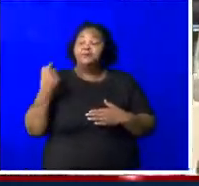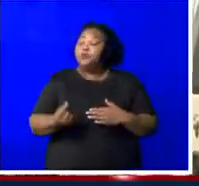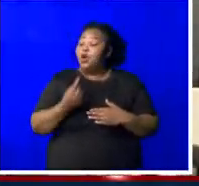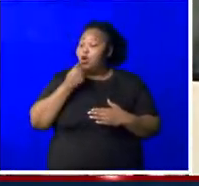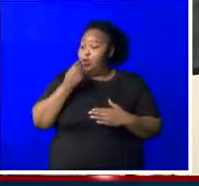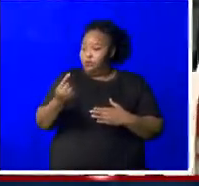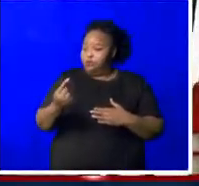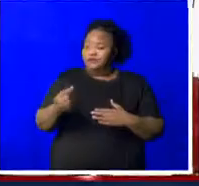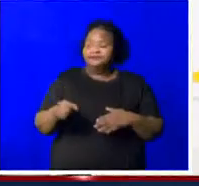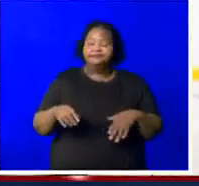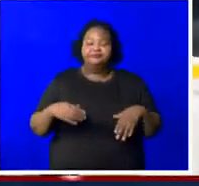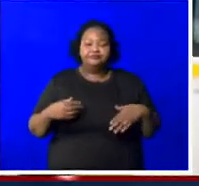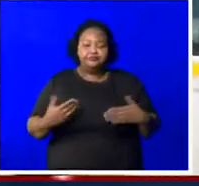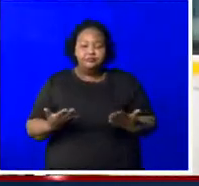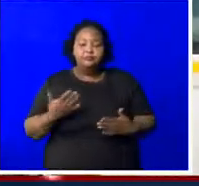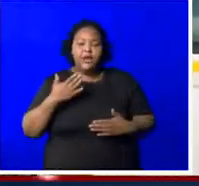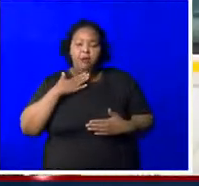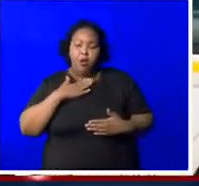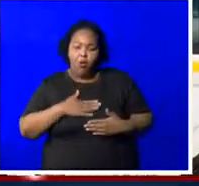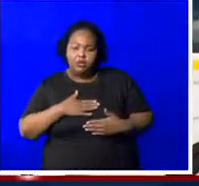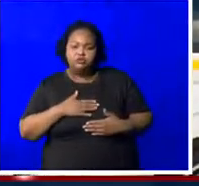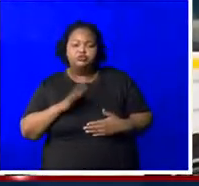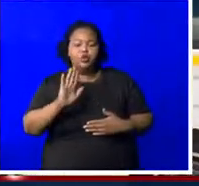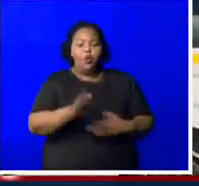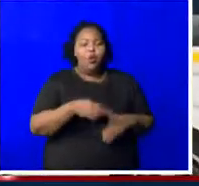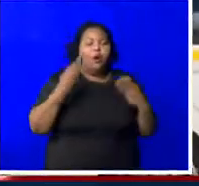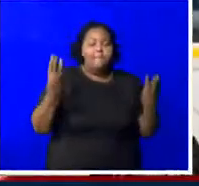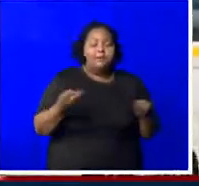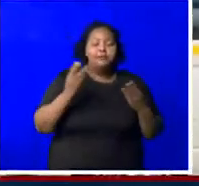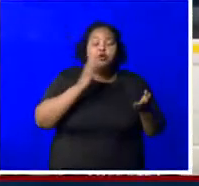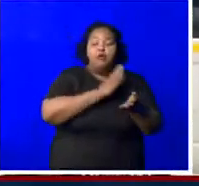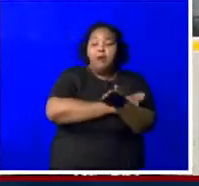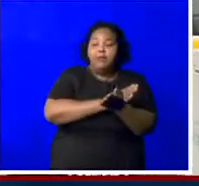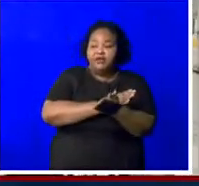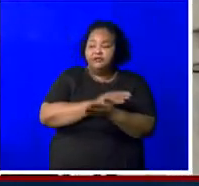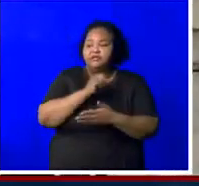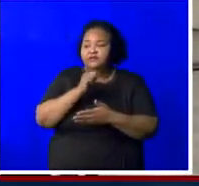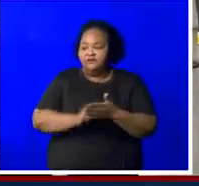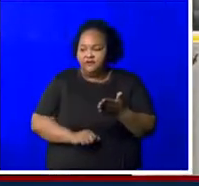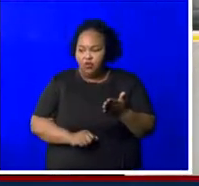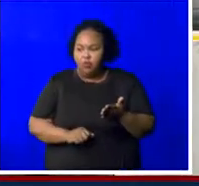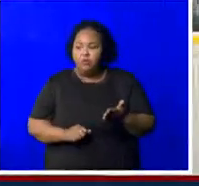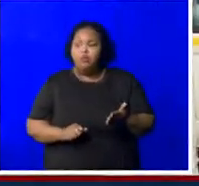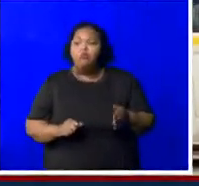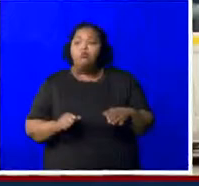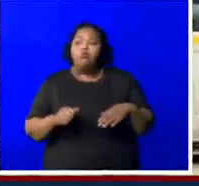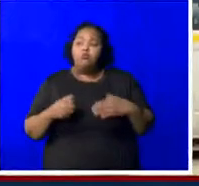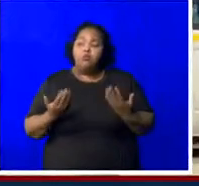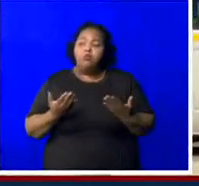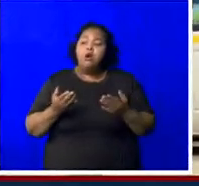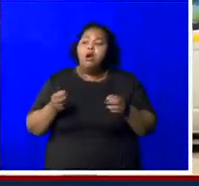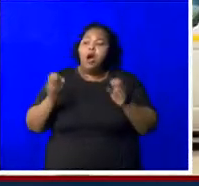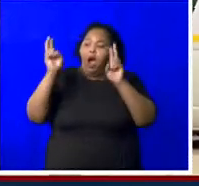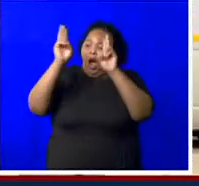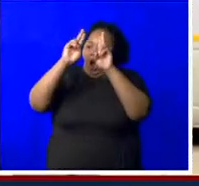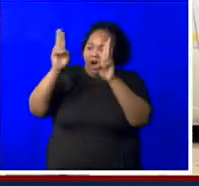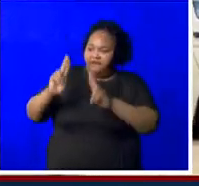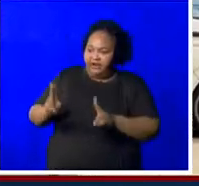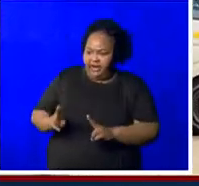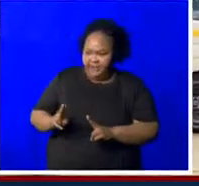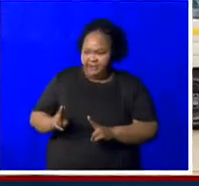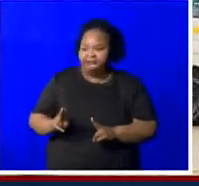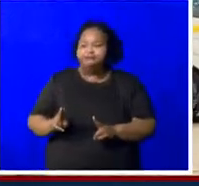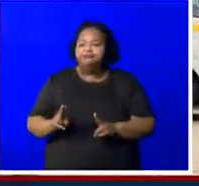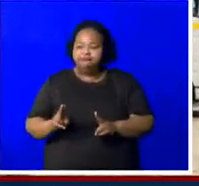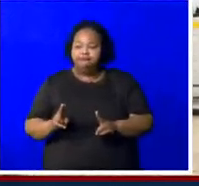ukuthi emaSwati azuza ngalokuphelele esivumelwaneni setekuthengiselana selivekati le-Afrika, i-African